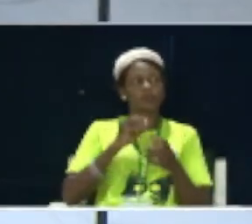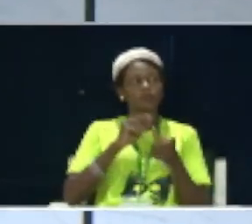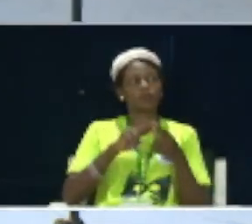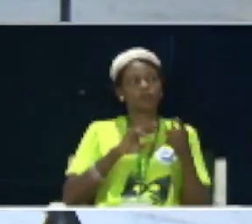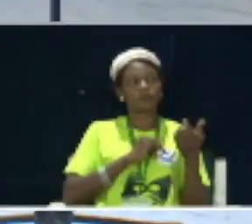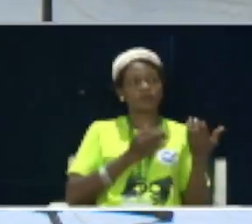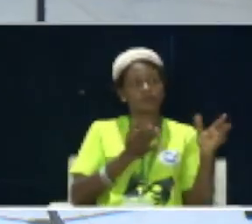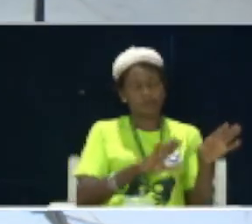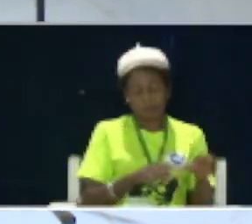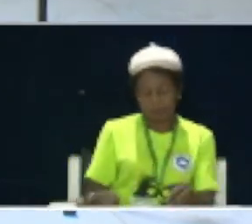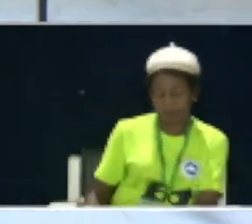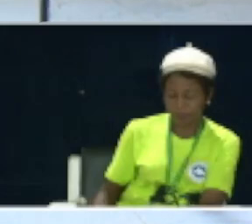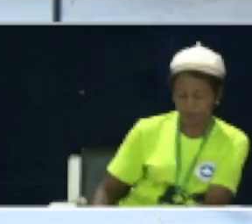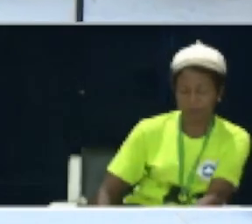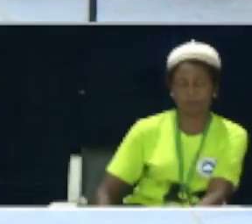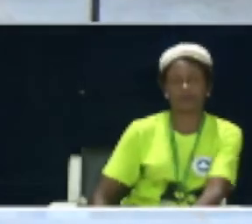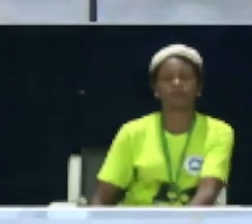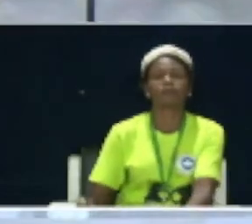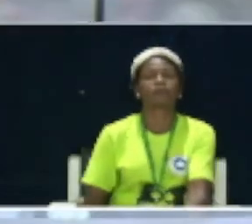it's a